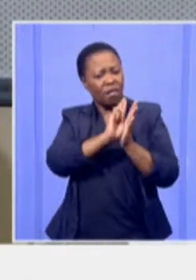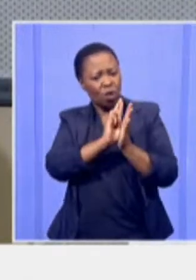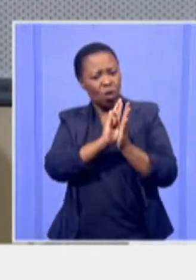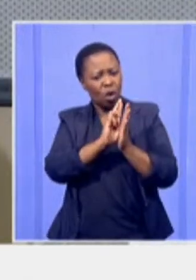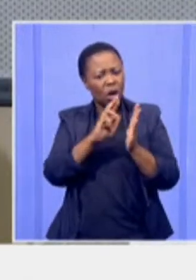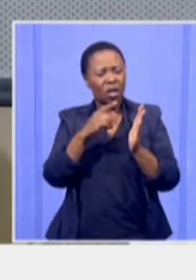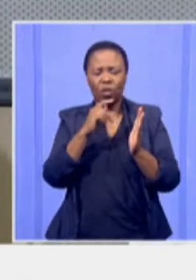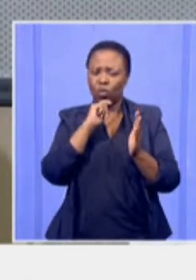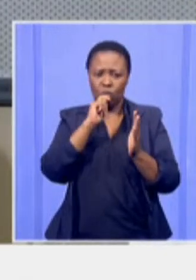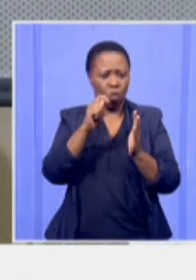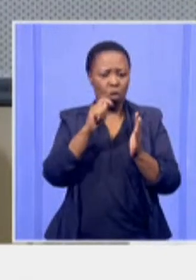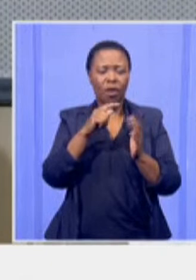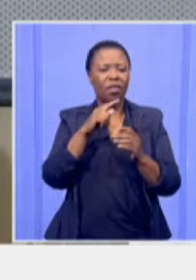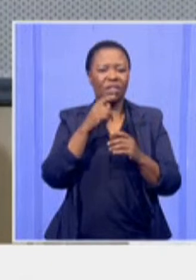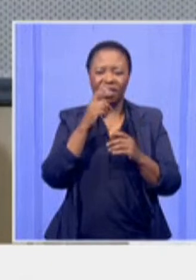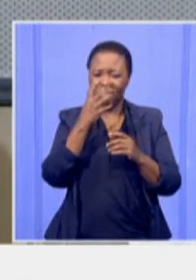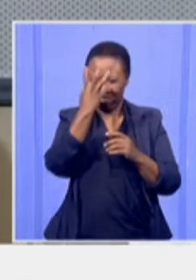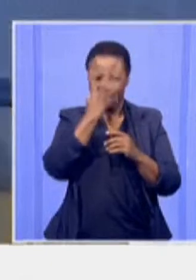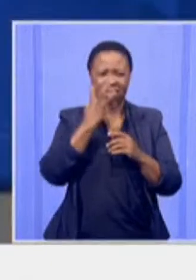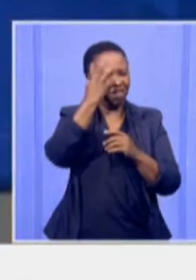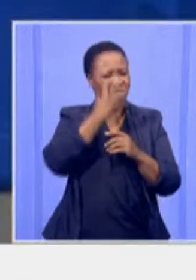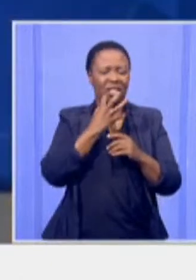scammed.